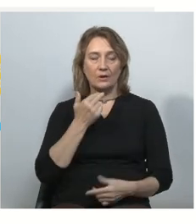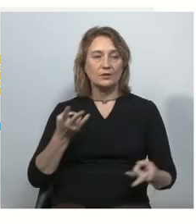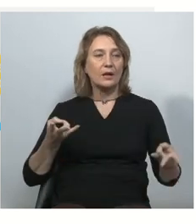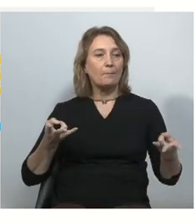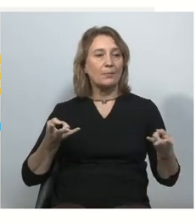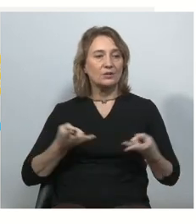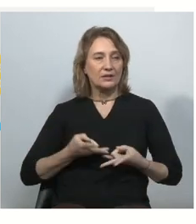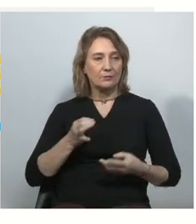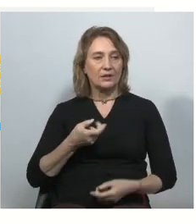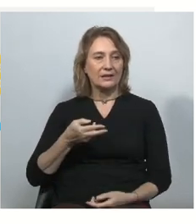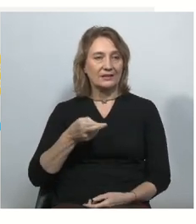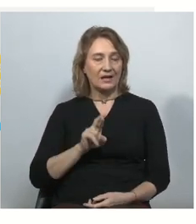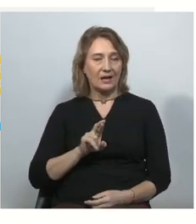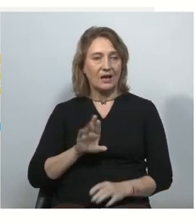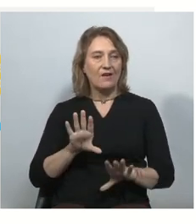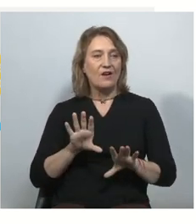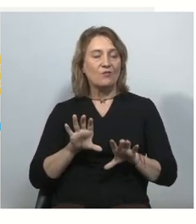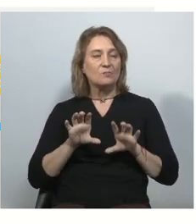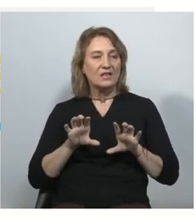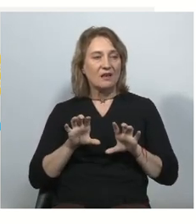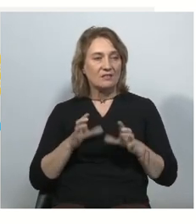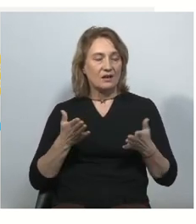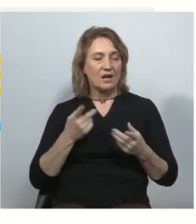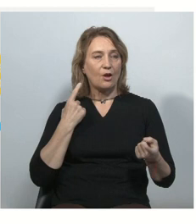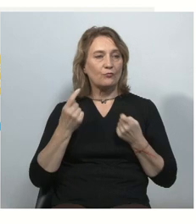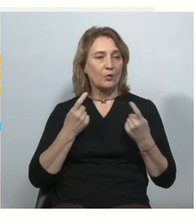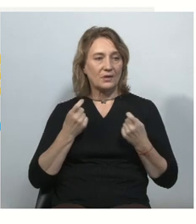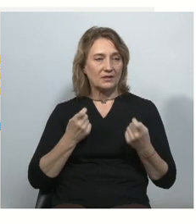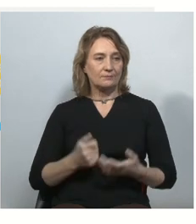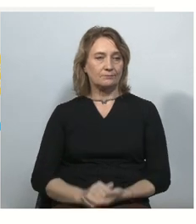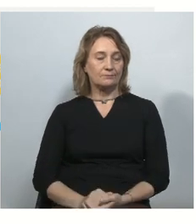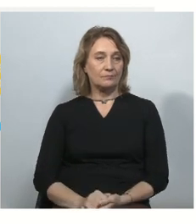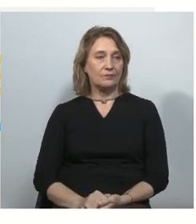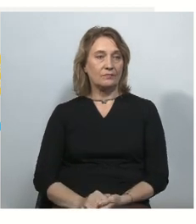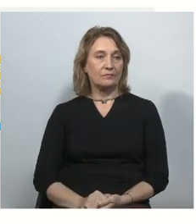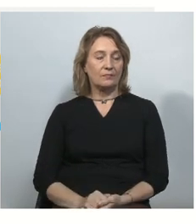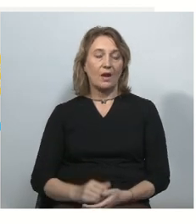So what are the basic skills needed for critical